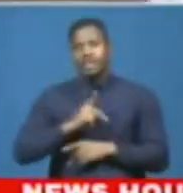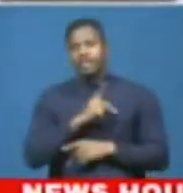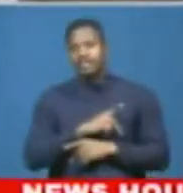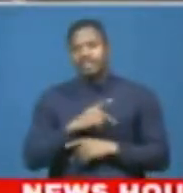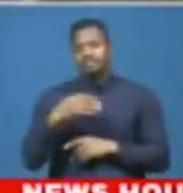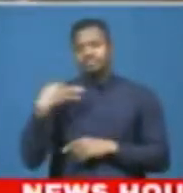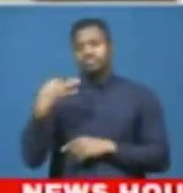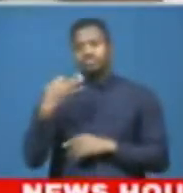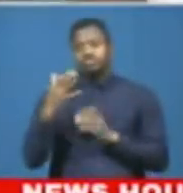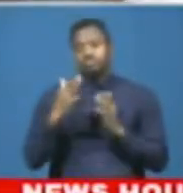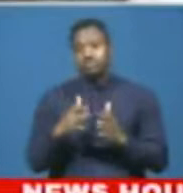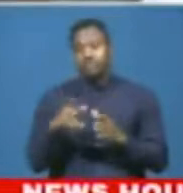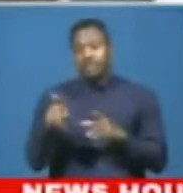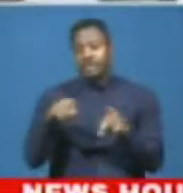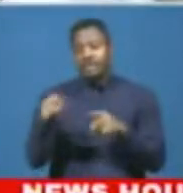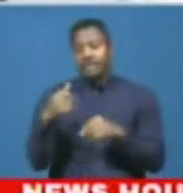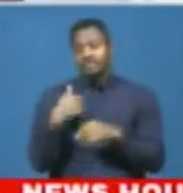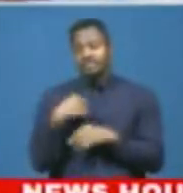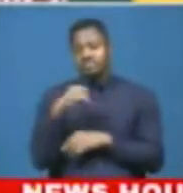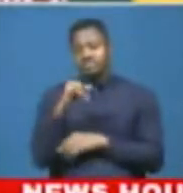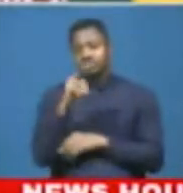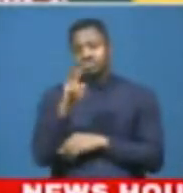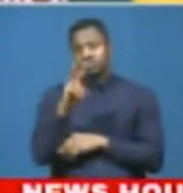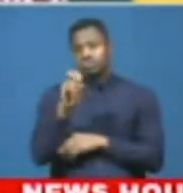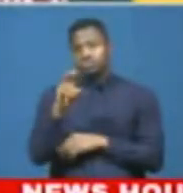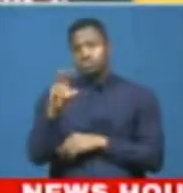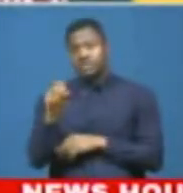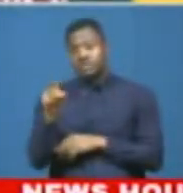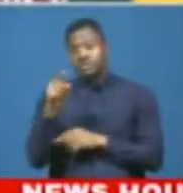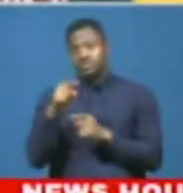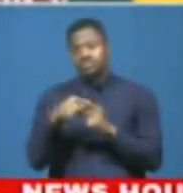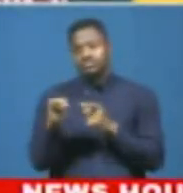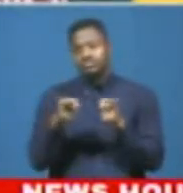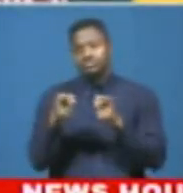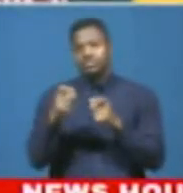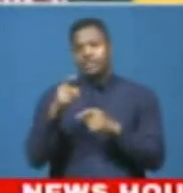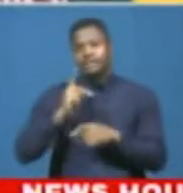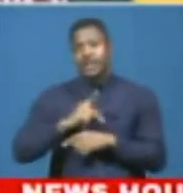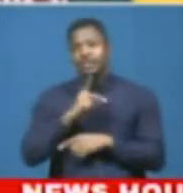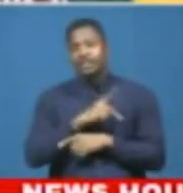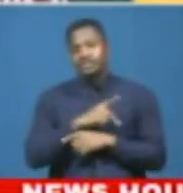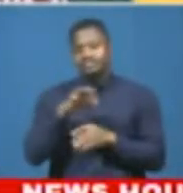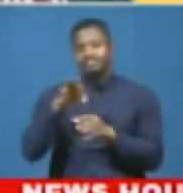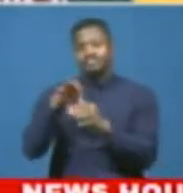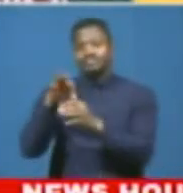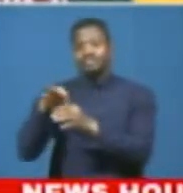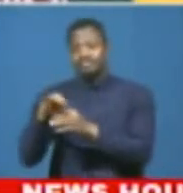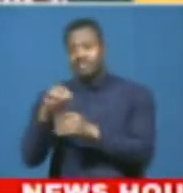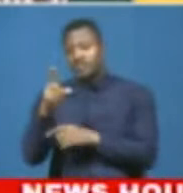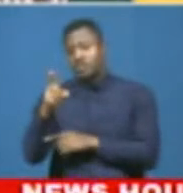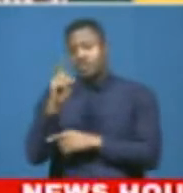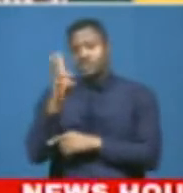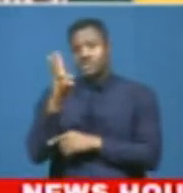the party has set June 20, 2020 to conduct the parliamentary primaries in the 168